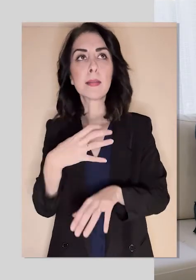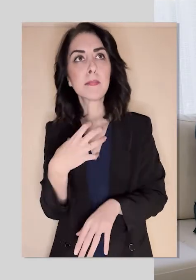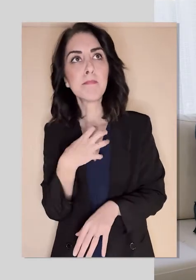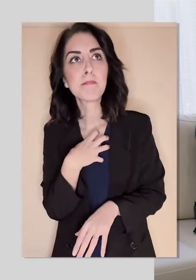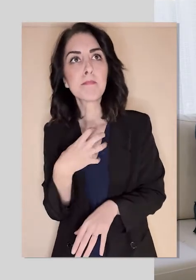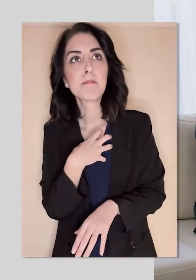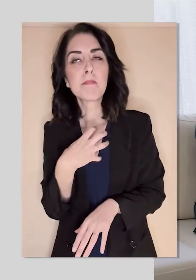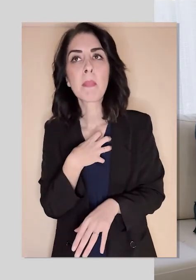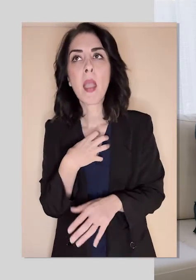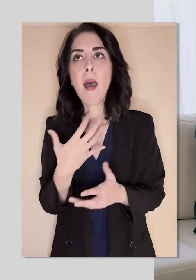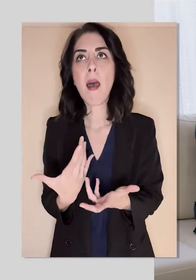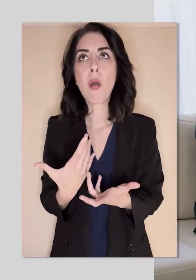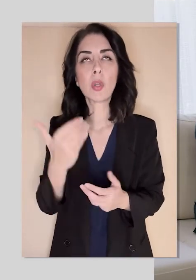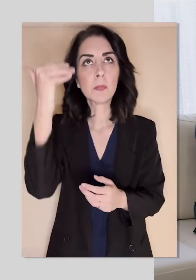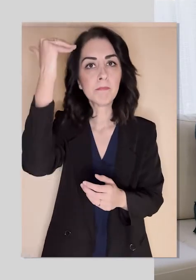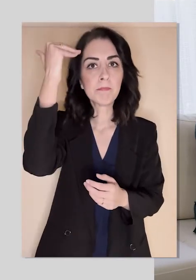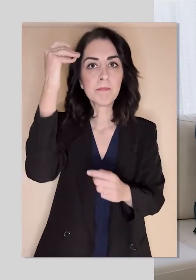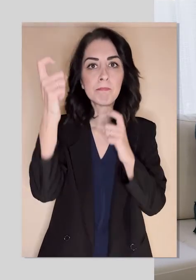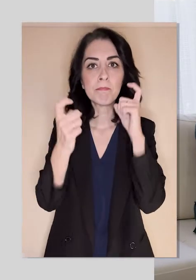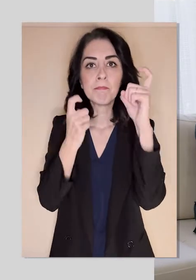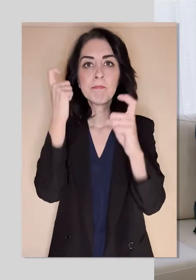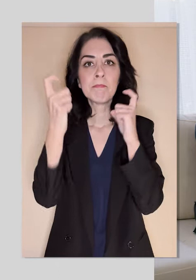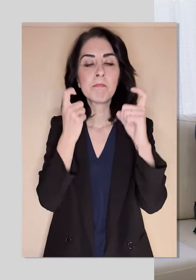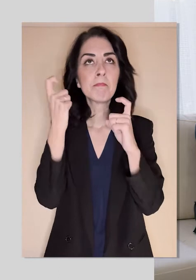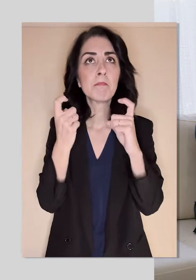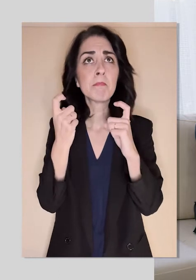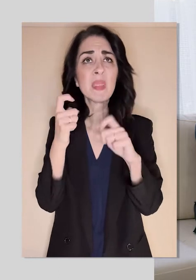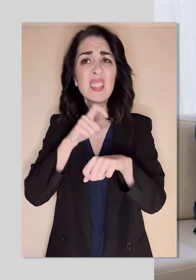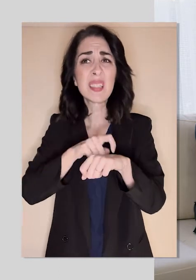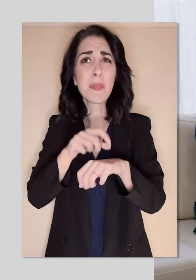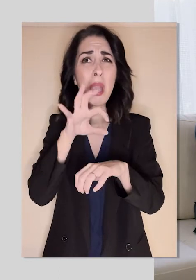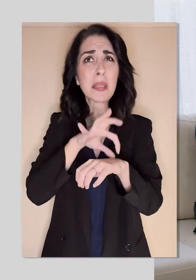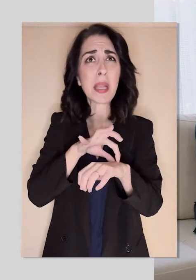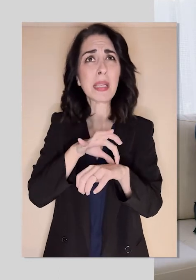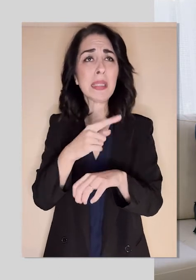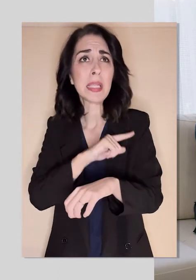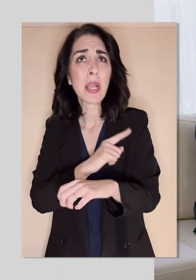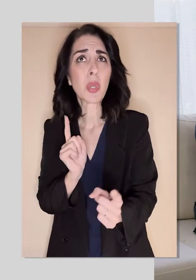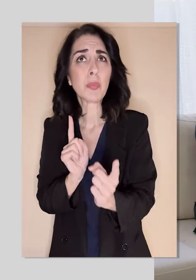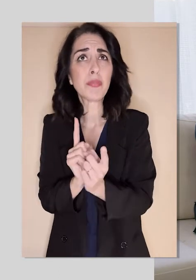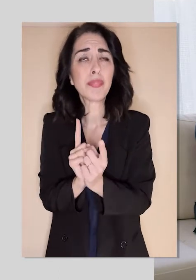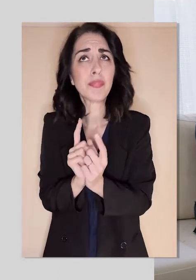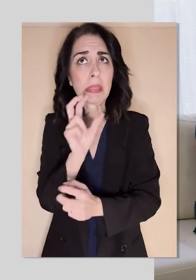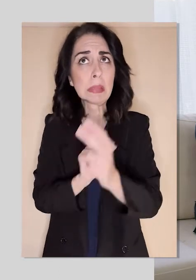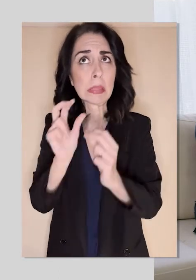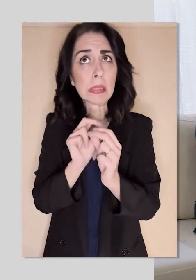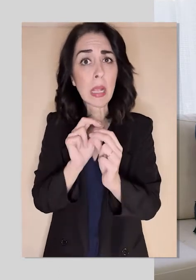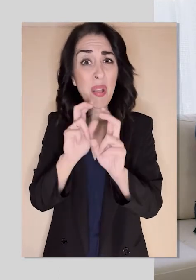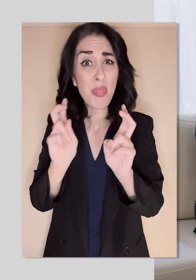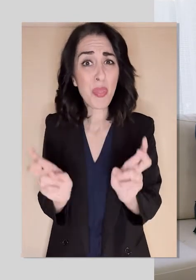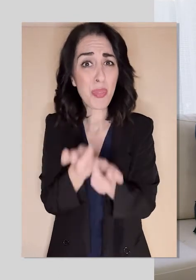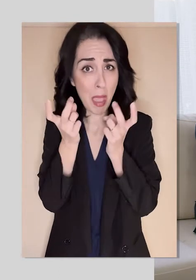might think that is this enough, that the doctor just listens to me, to what I say,